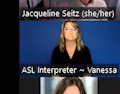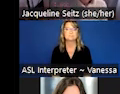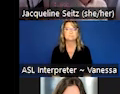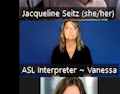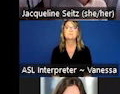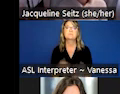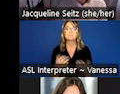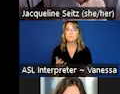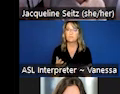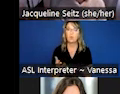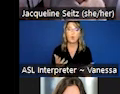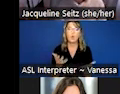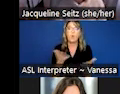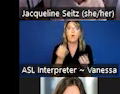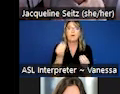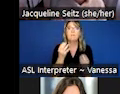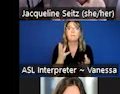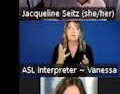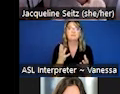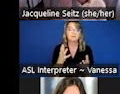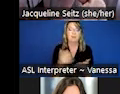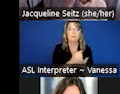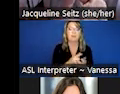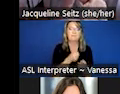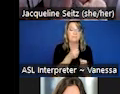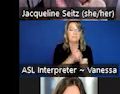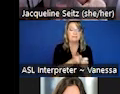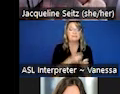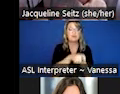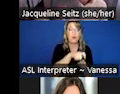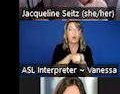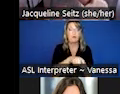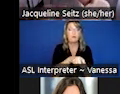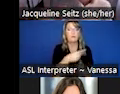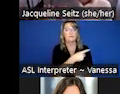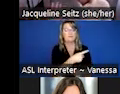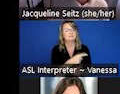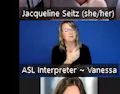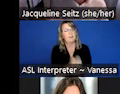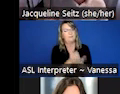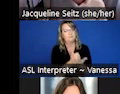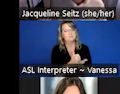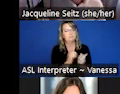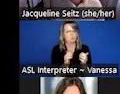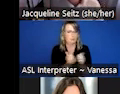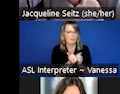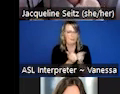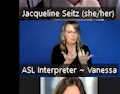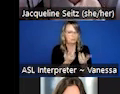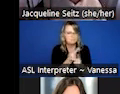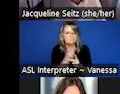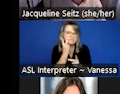Regarding what information is collected about each caller, this is a useful resource when you're trying to figure out how 988 is collecting